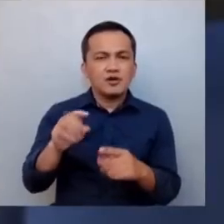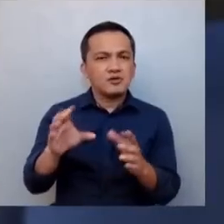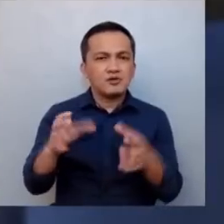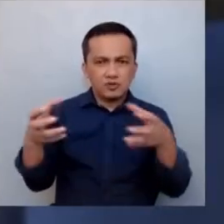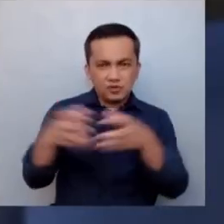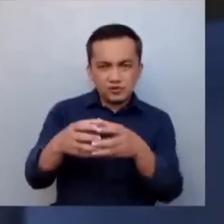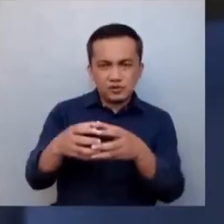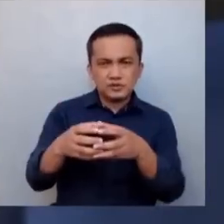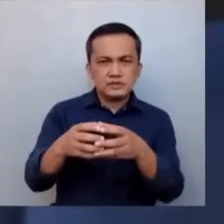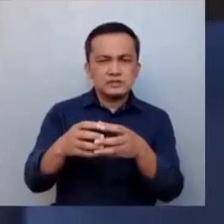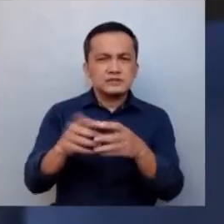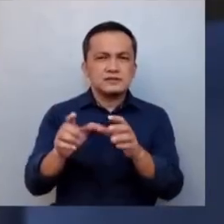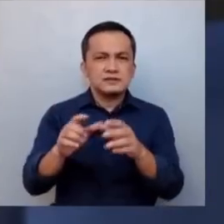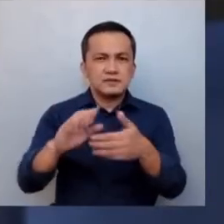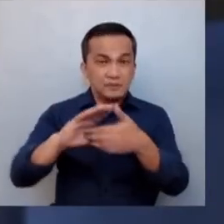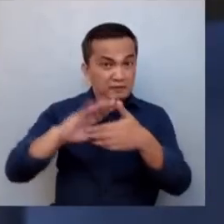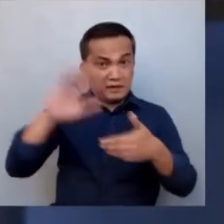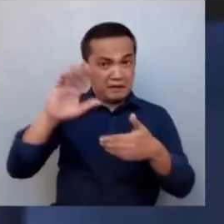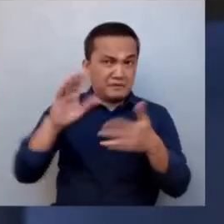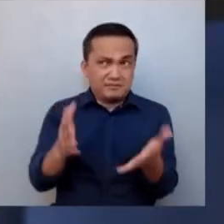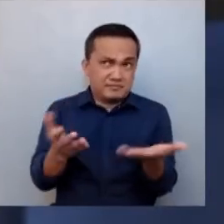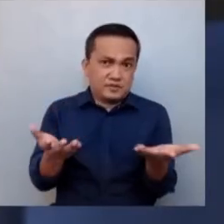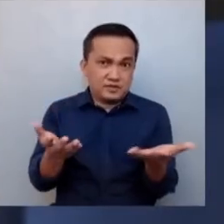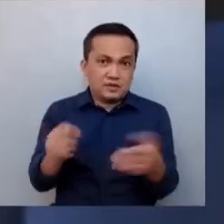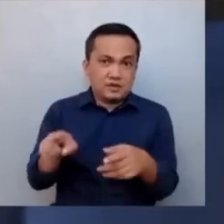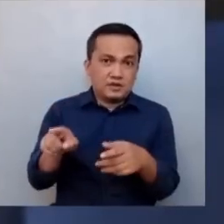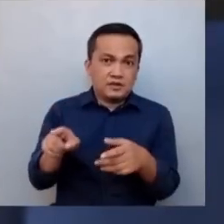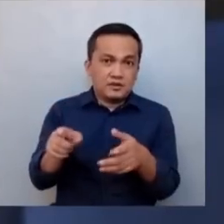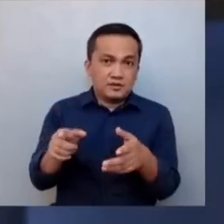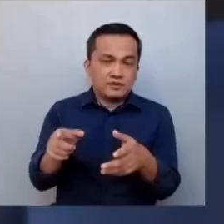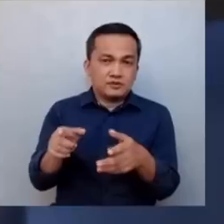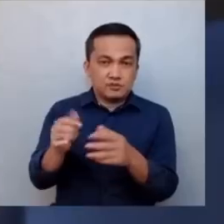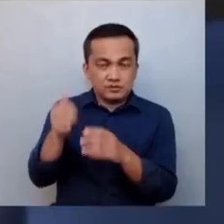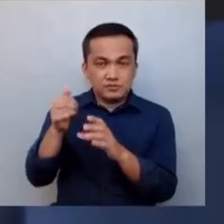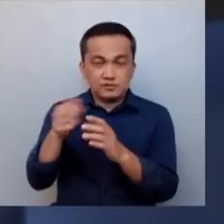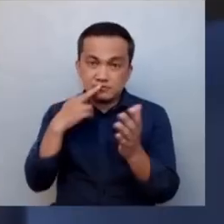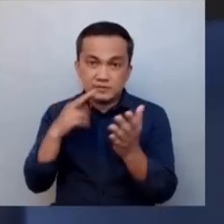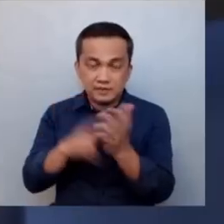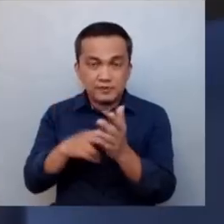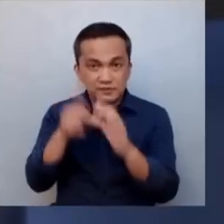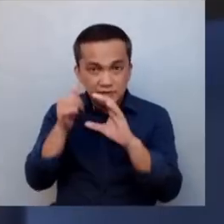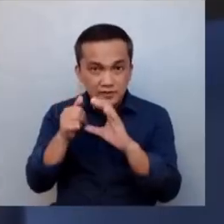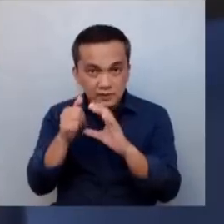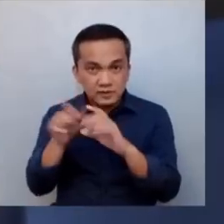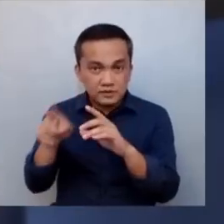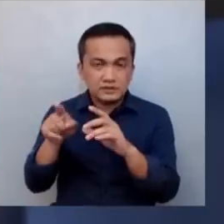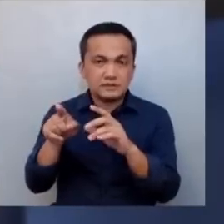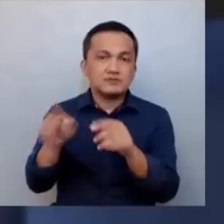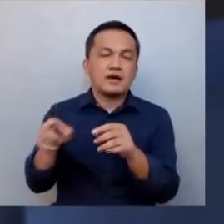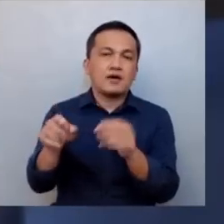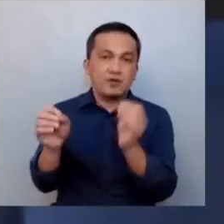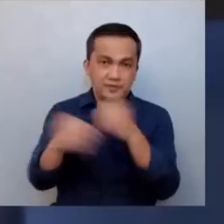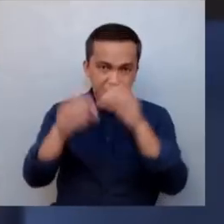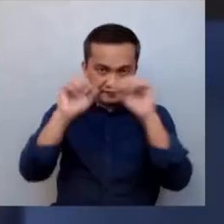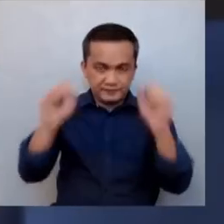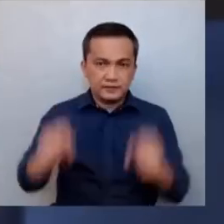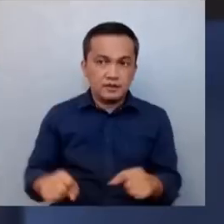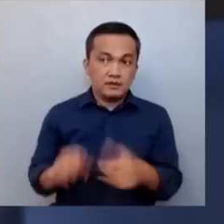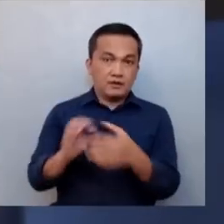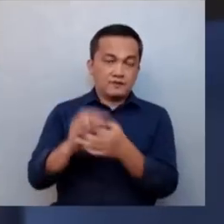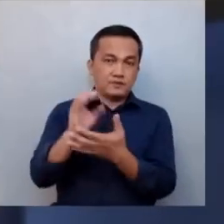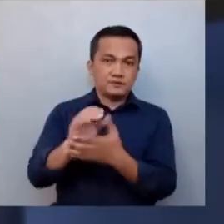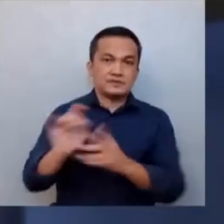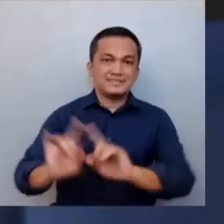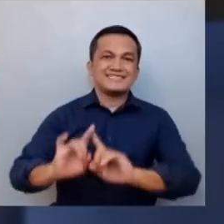social media users or bloggers to cover events of Malacañang. But of course, that's a different